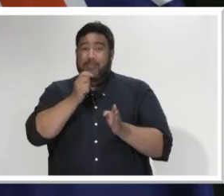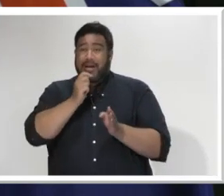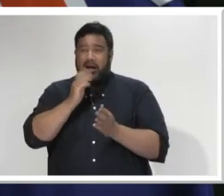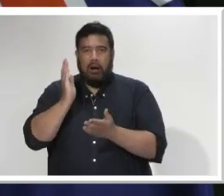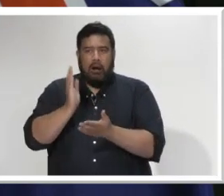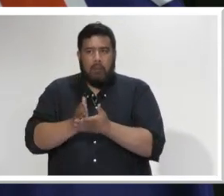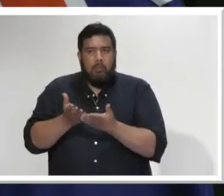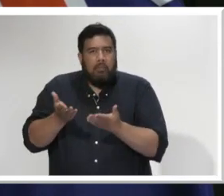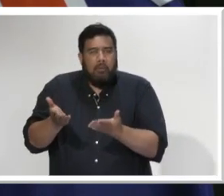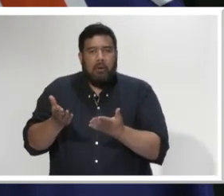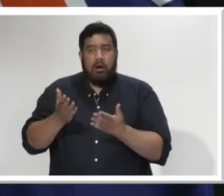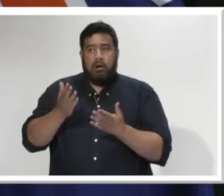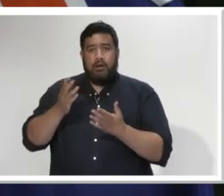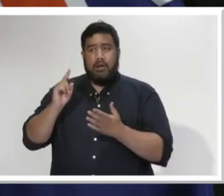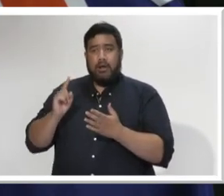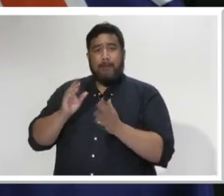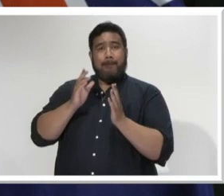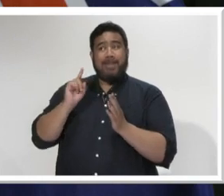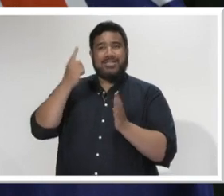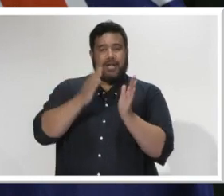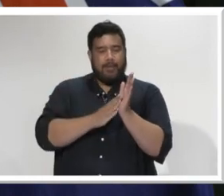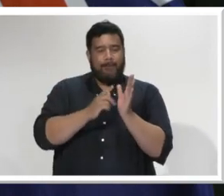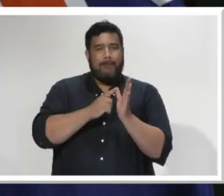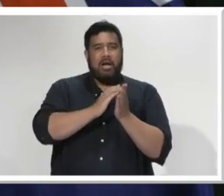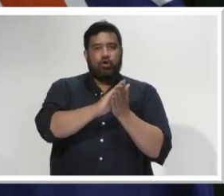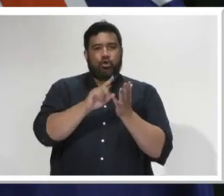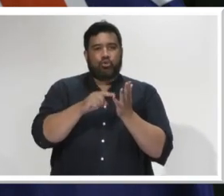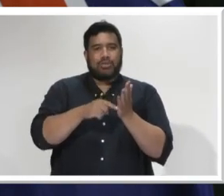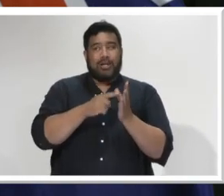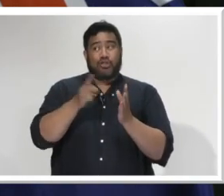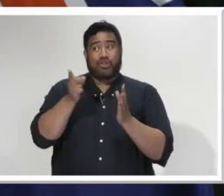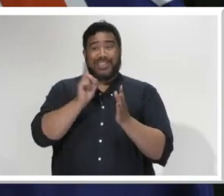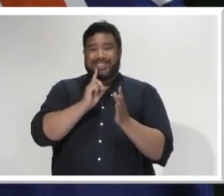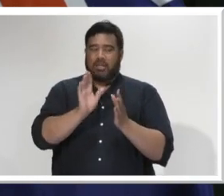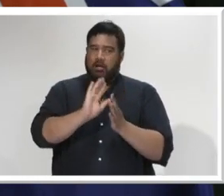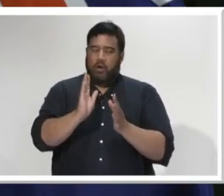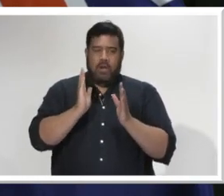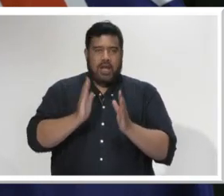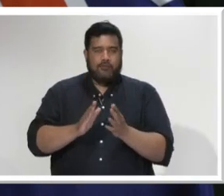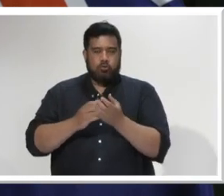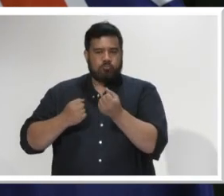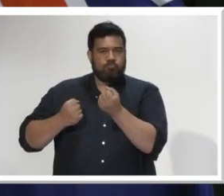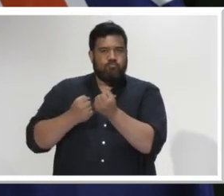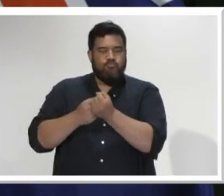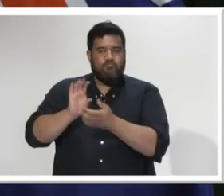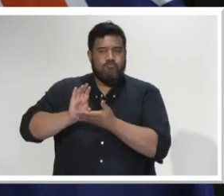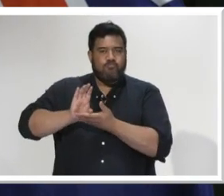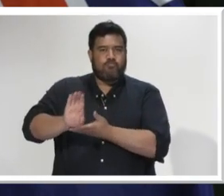course, has been very clear, of course, that we need to make sure that we're continuing our work to bolster the provision